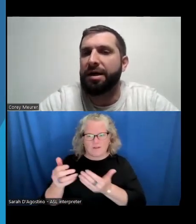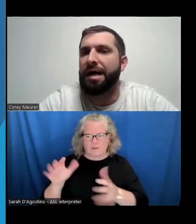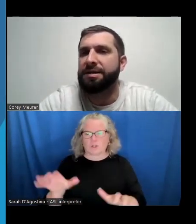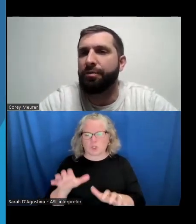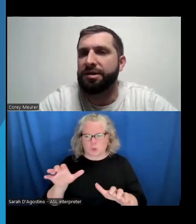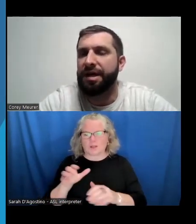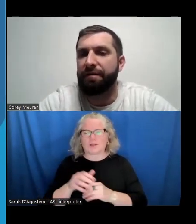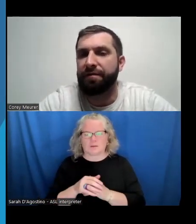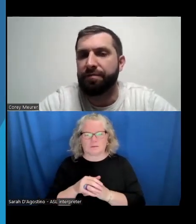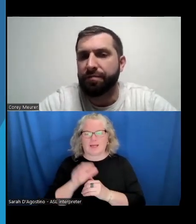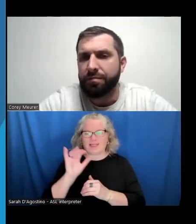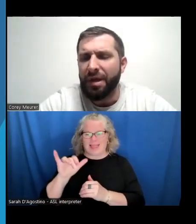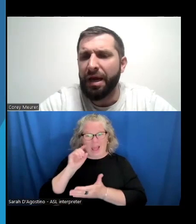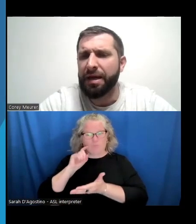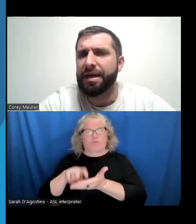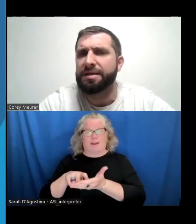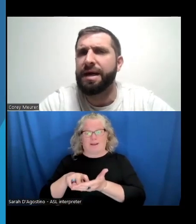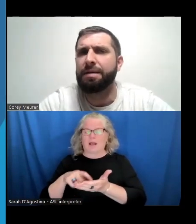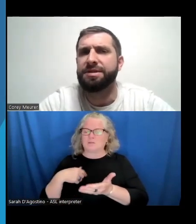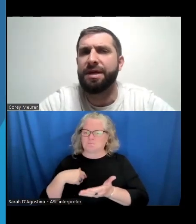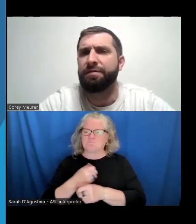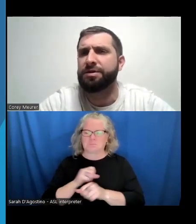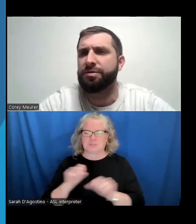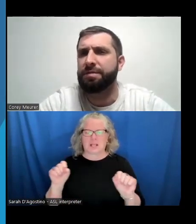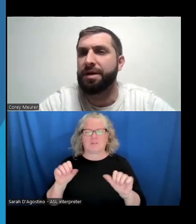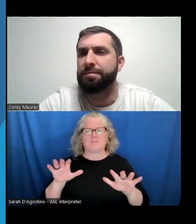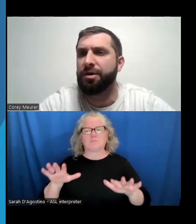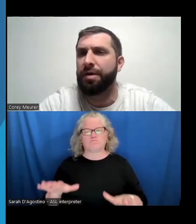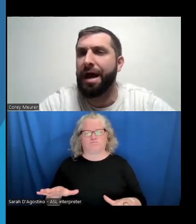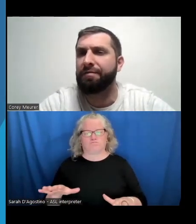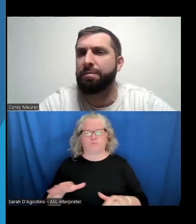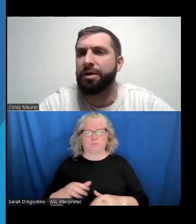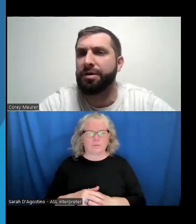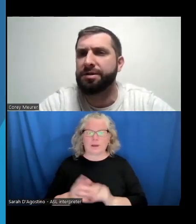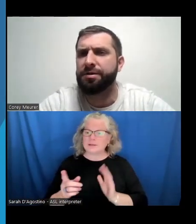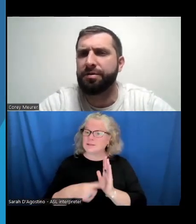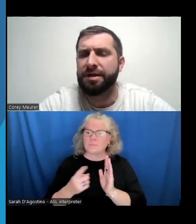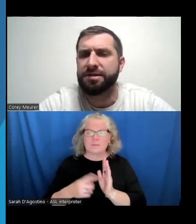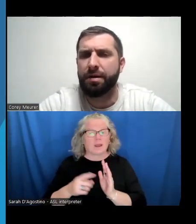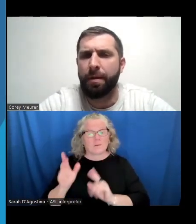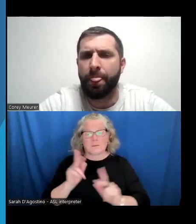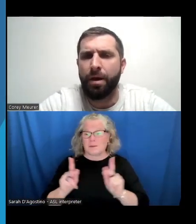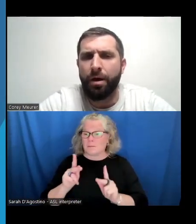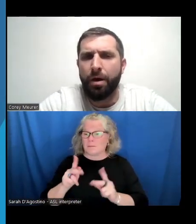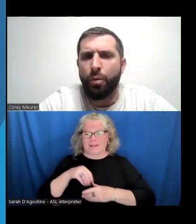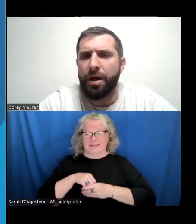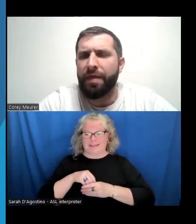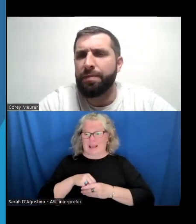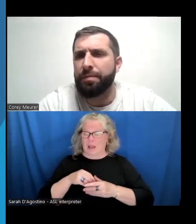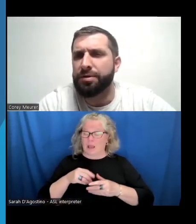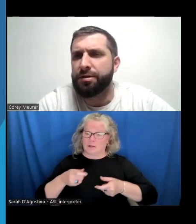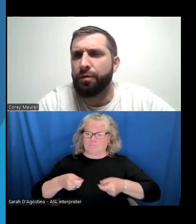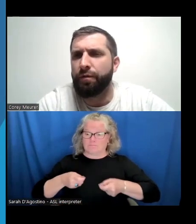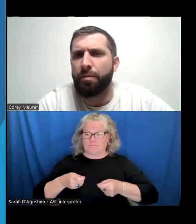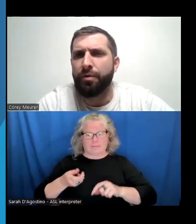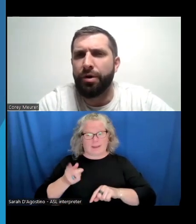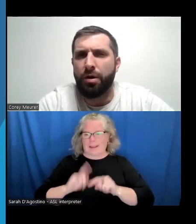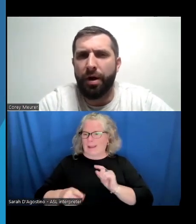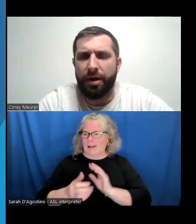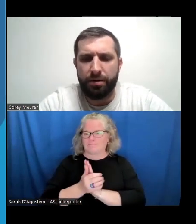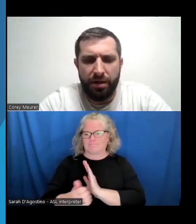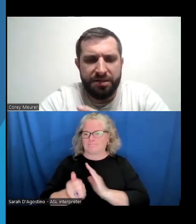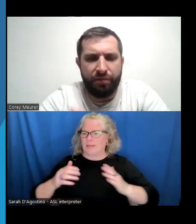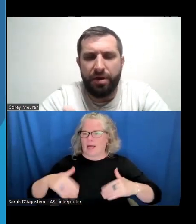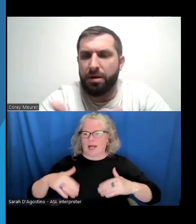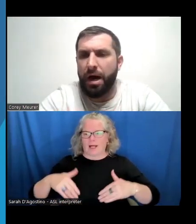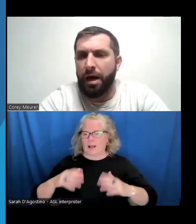we can recognize that we're safe. And again, at times, individuals sometimes don't have the ability to do this. What I'd like people to do for me real